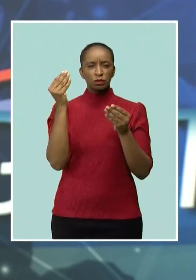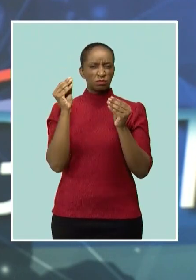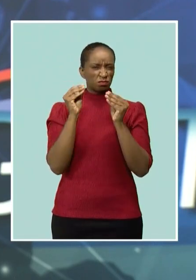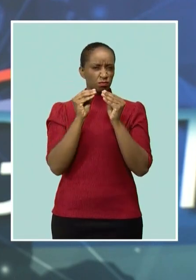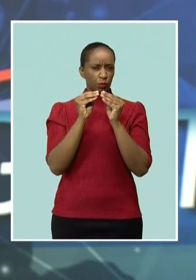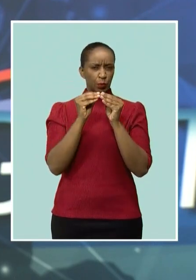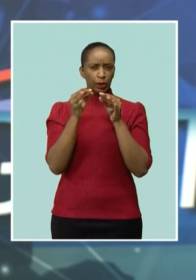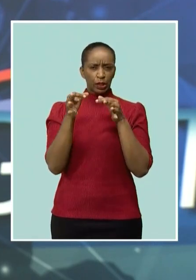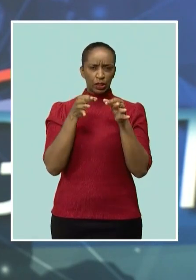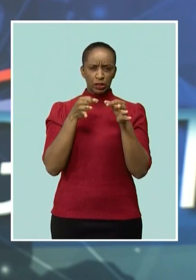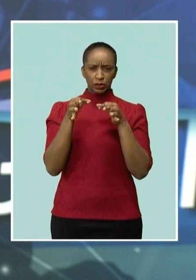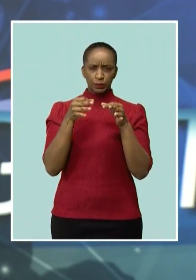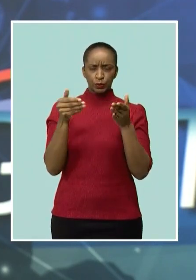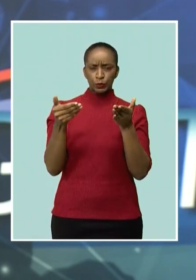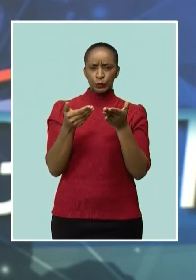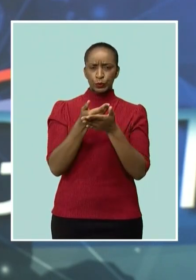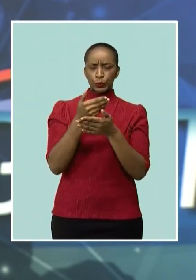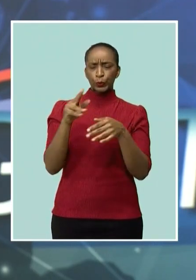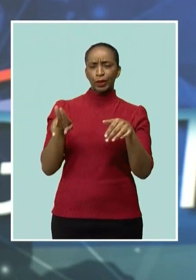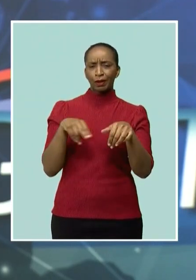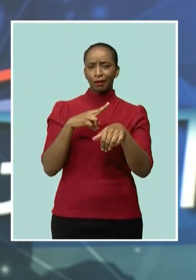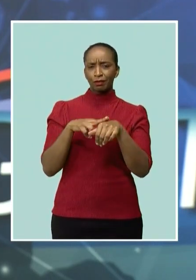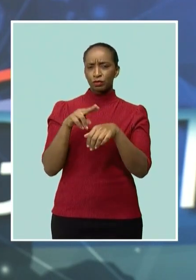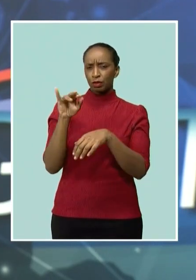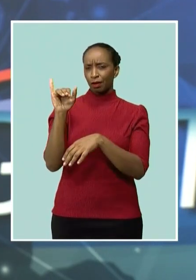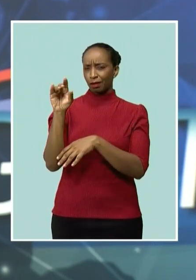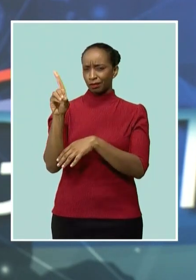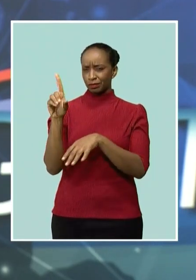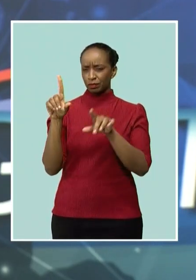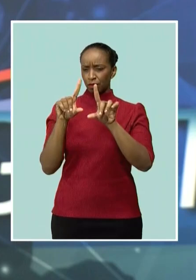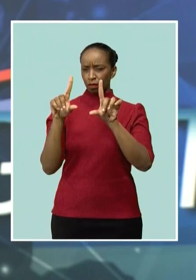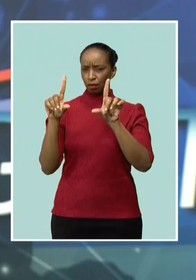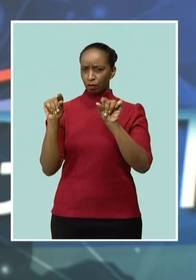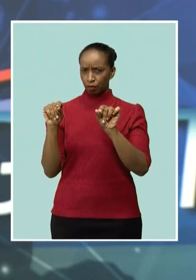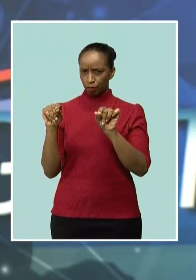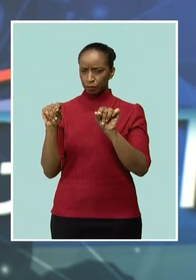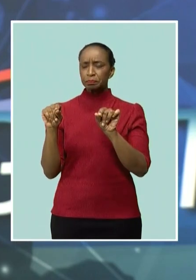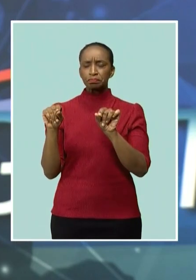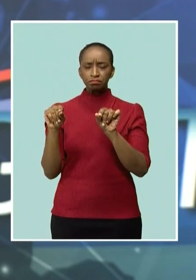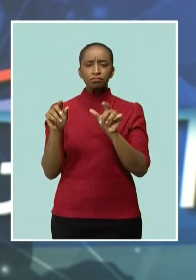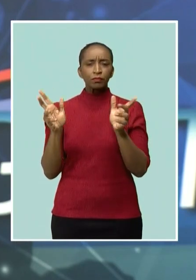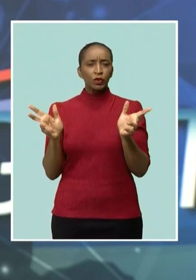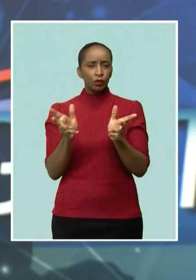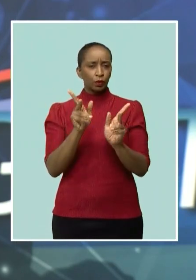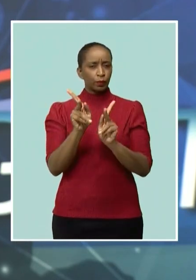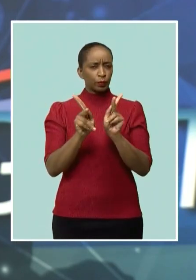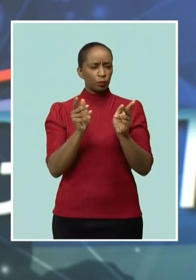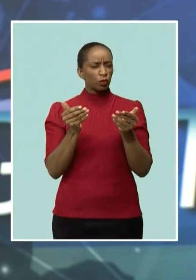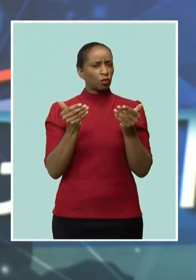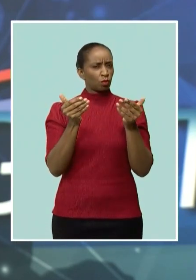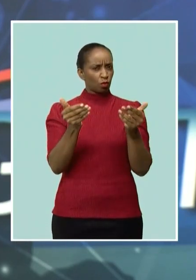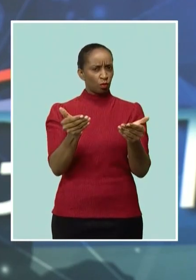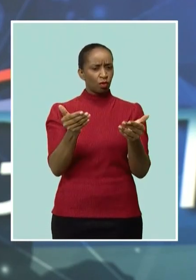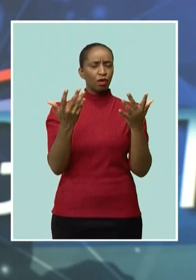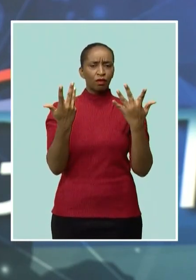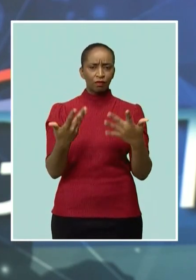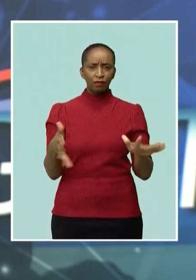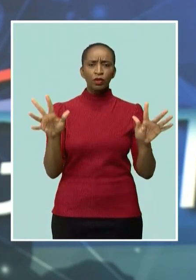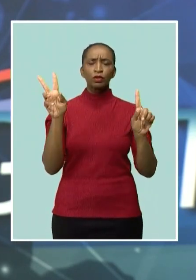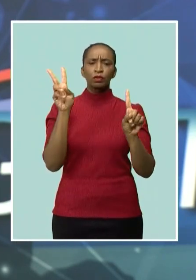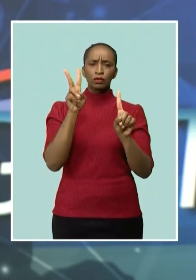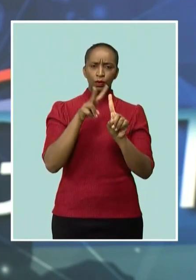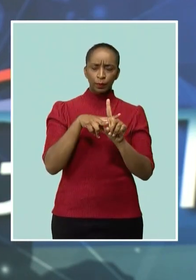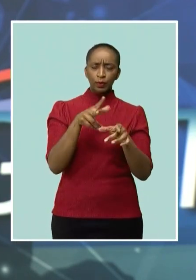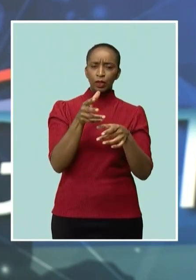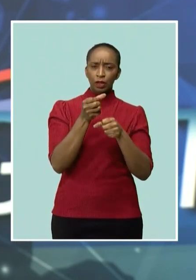new national identification cards and urged Barbadians to go ahead and complete the process. She addressed the matter while accompanied by some of